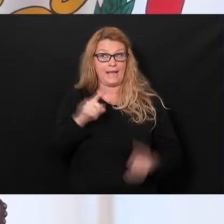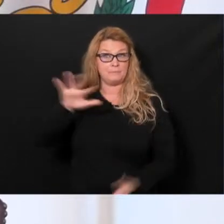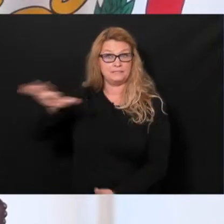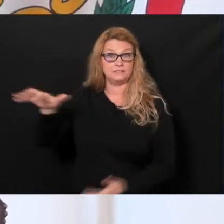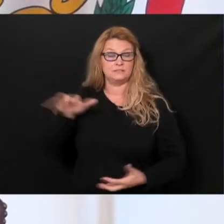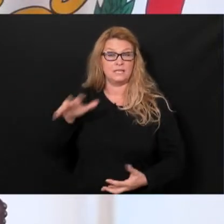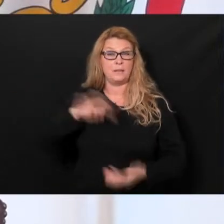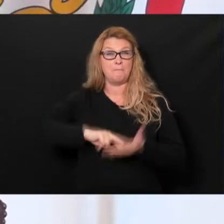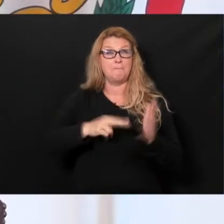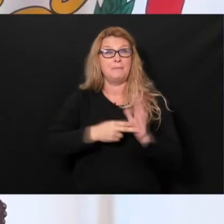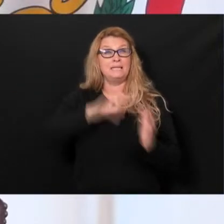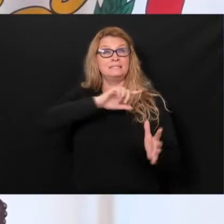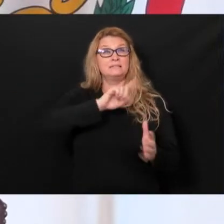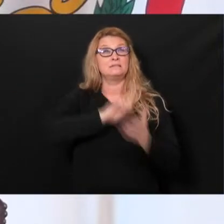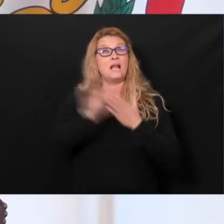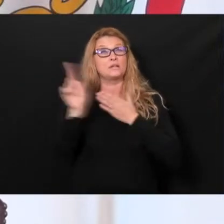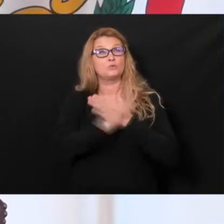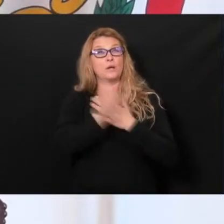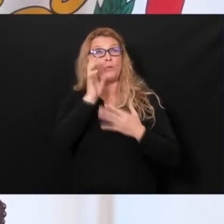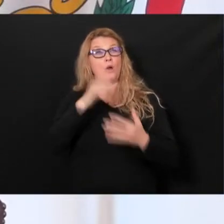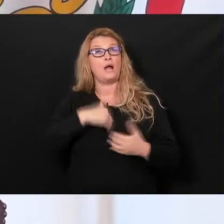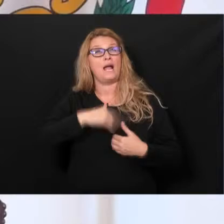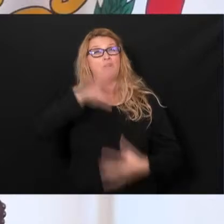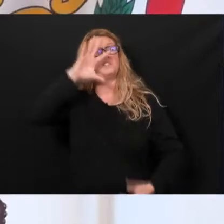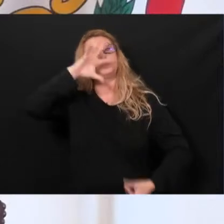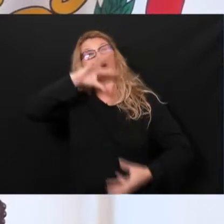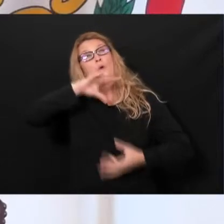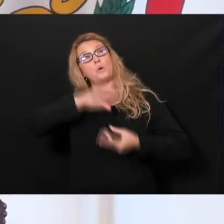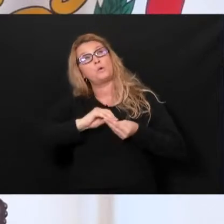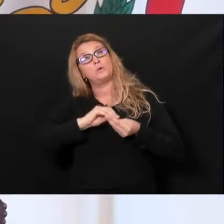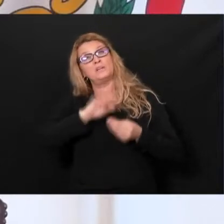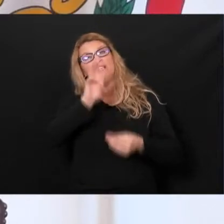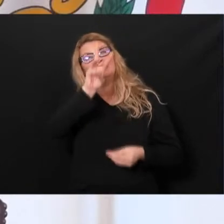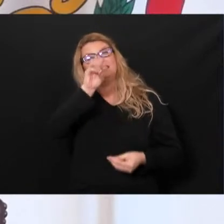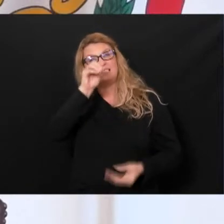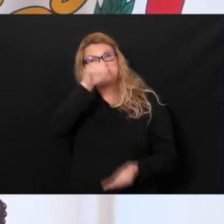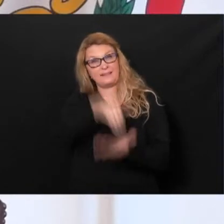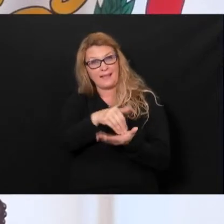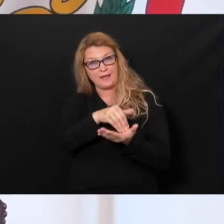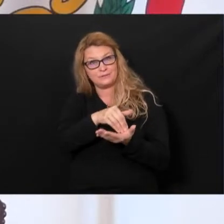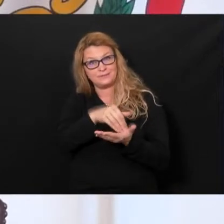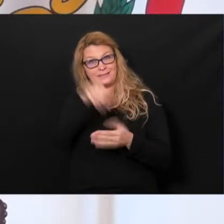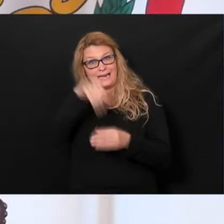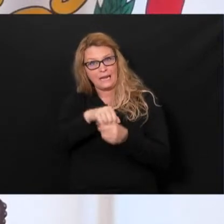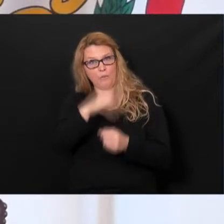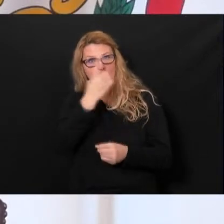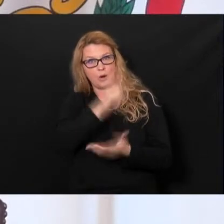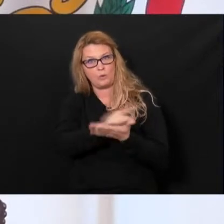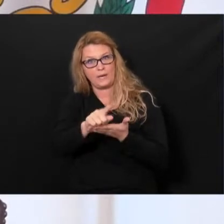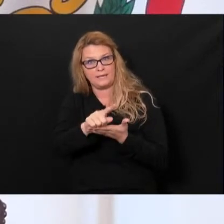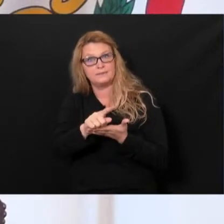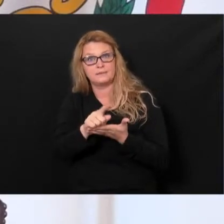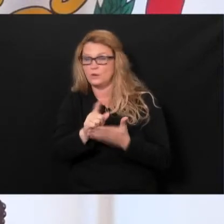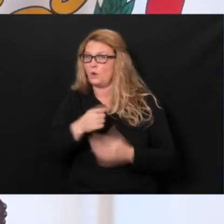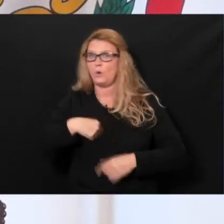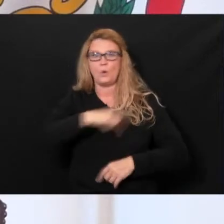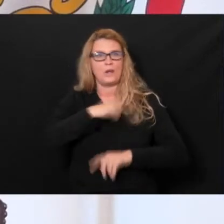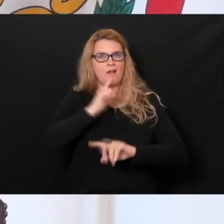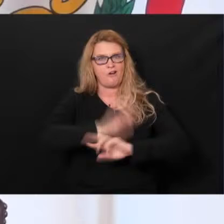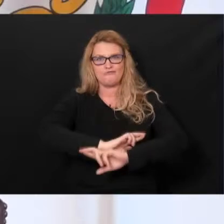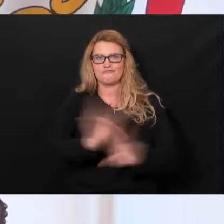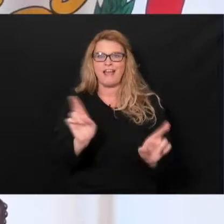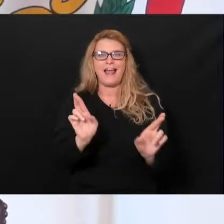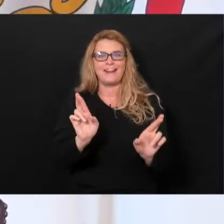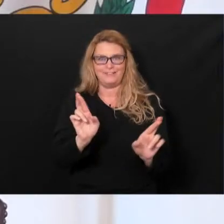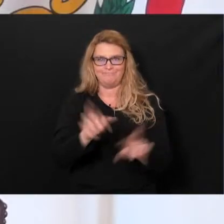total doses in West Virginia should approach 60,000. That's great news, and we're ready for it. So